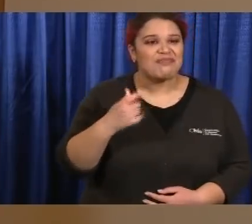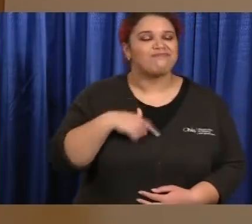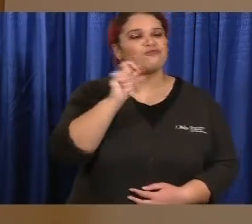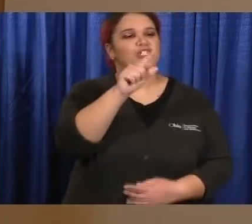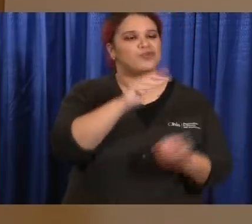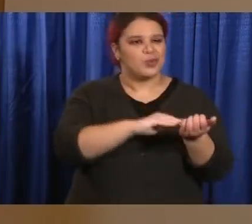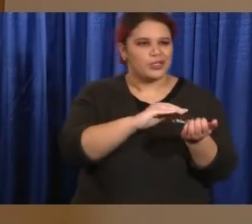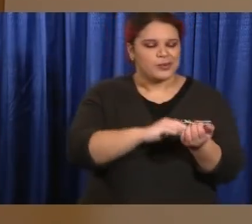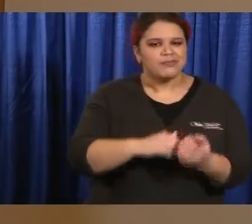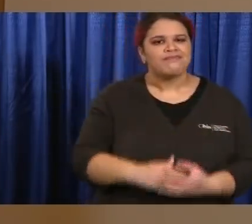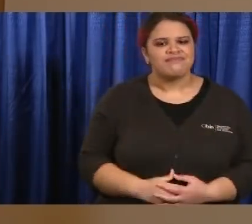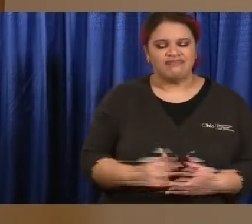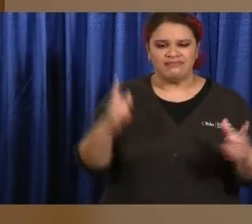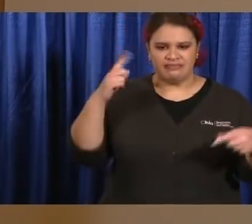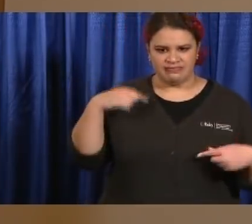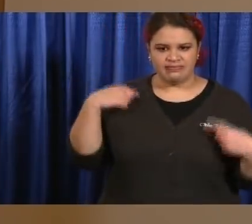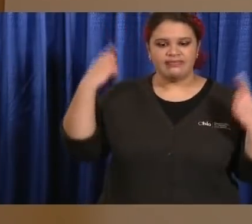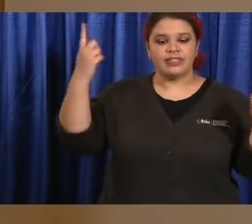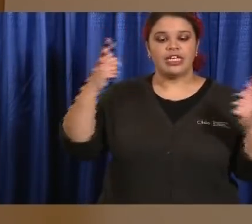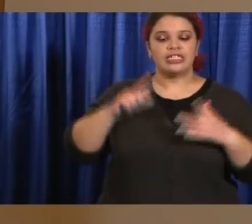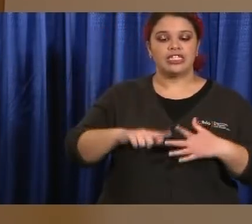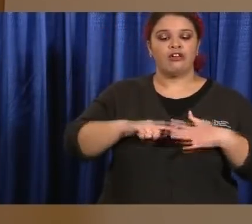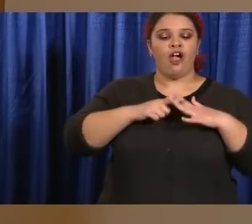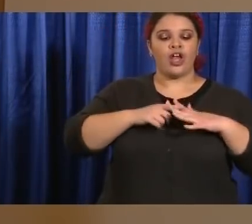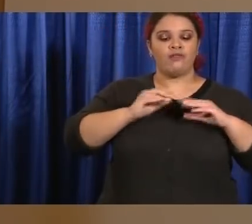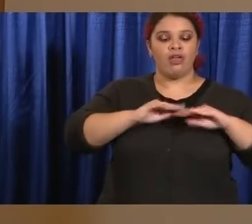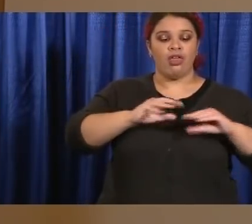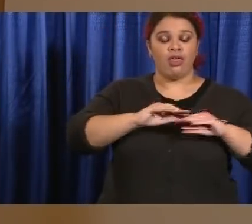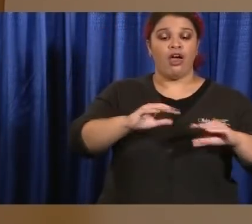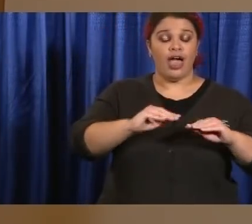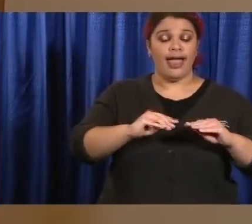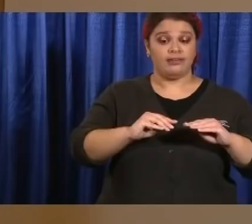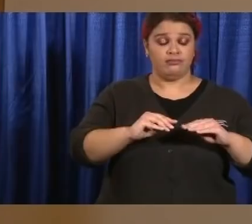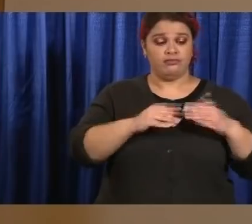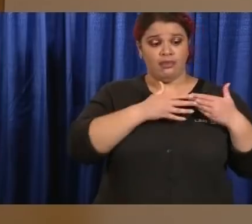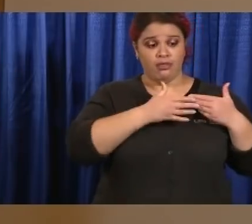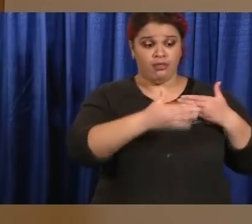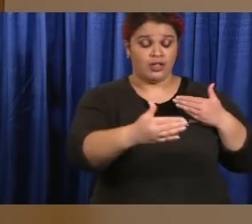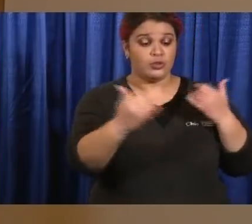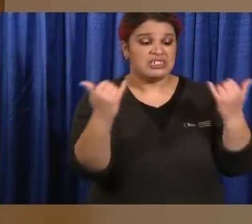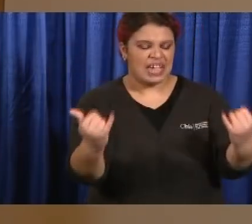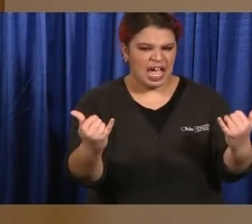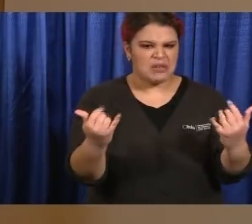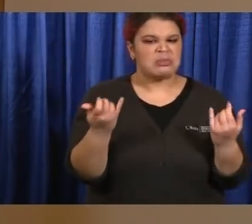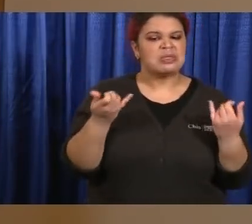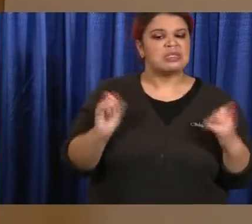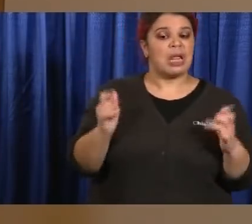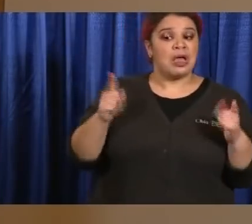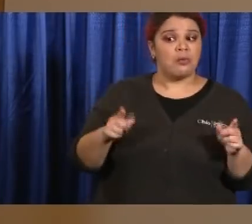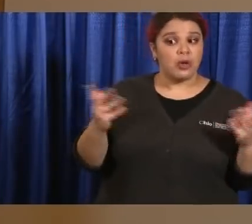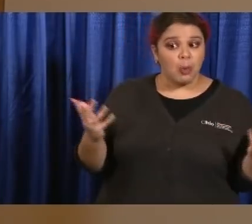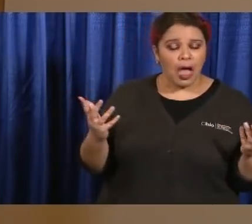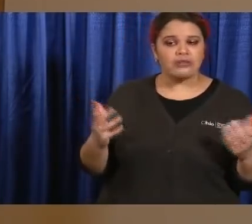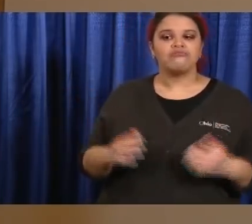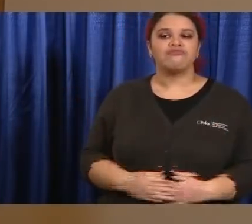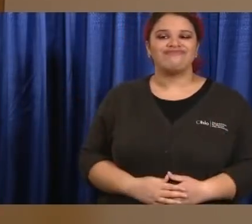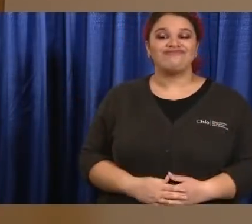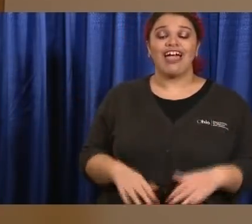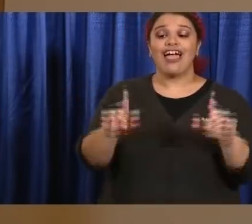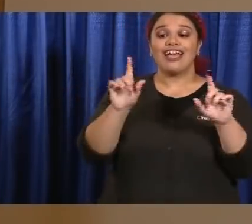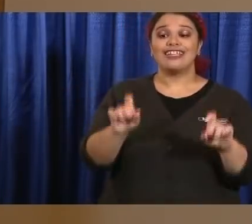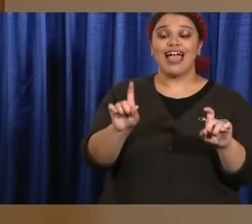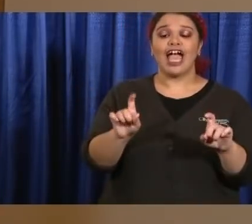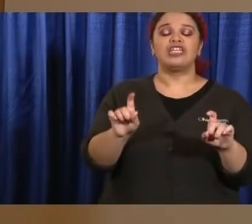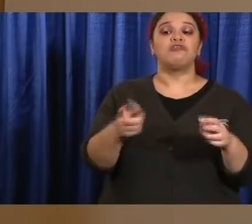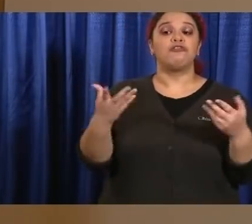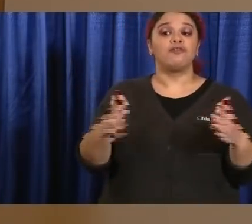this epidemic and to this day, there are people who are getting false negative test results, and those results may have given people a false sense that they didn't